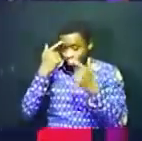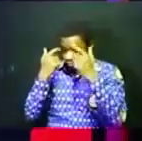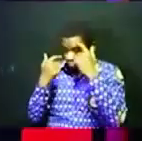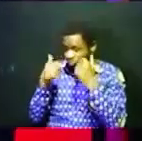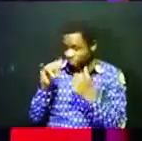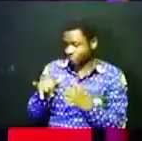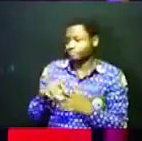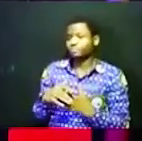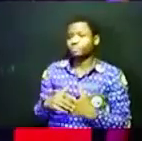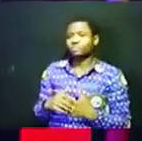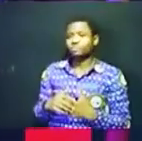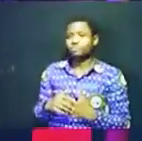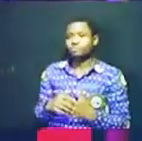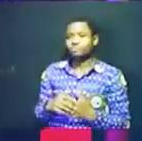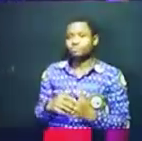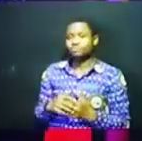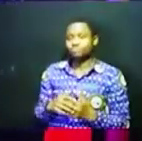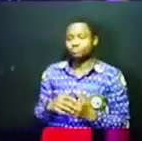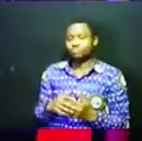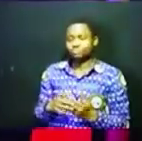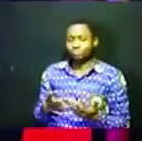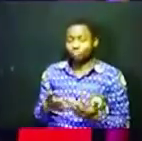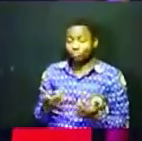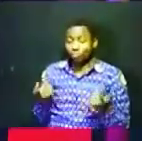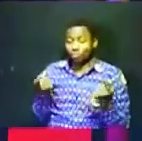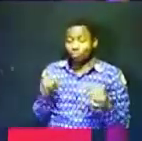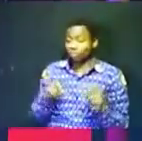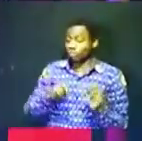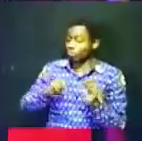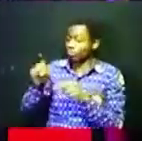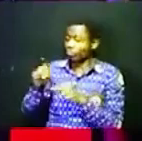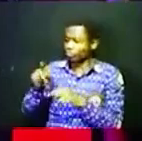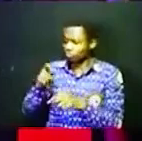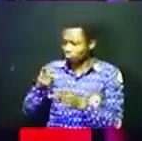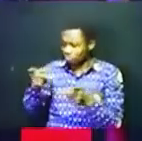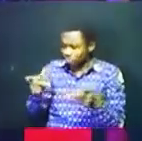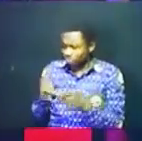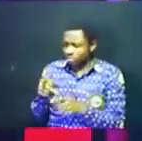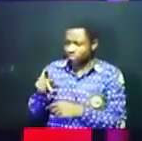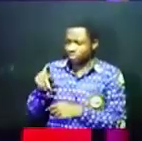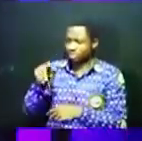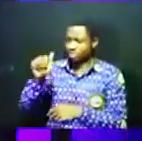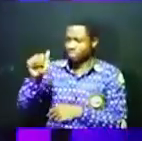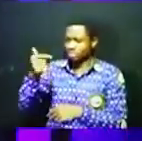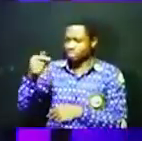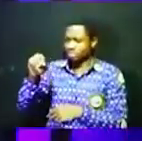When I went to Agunan Sabah, the old ladies actually taught me Christianity.